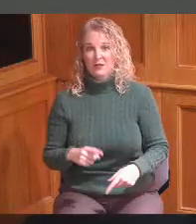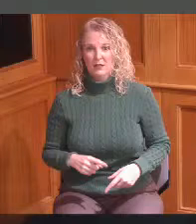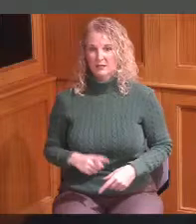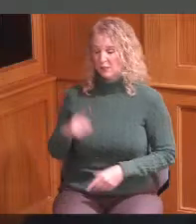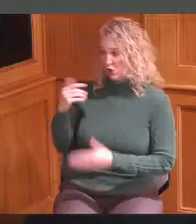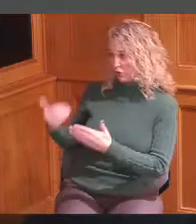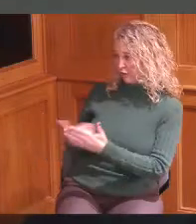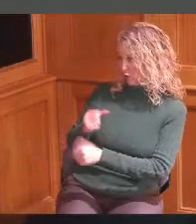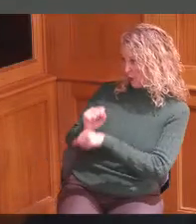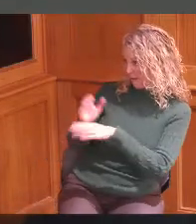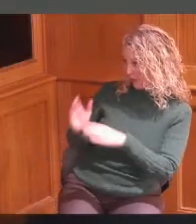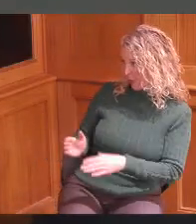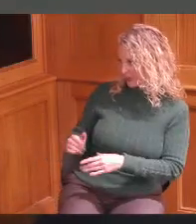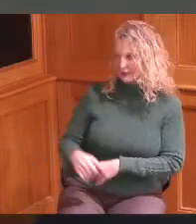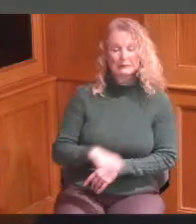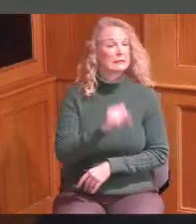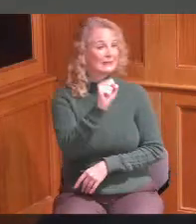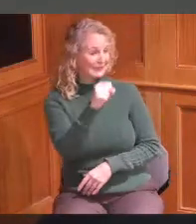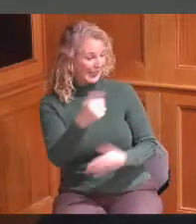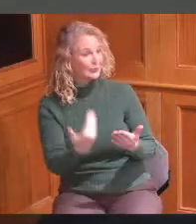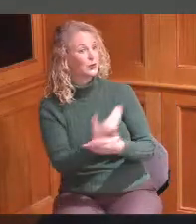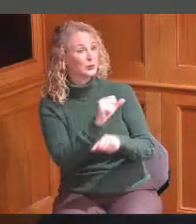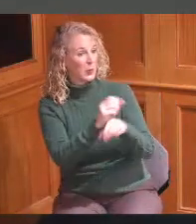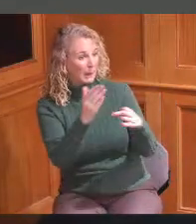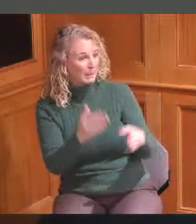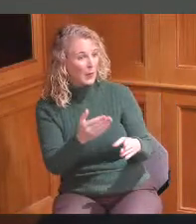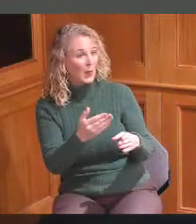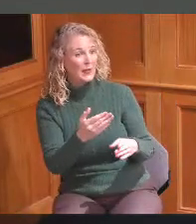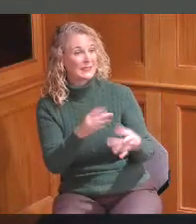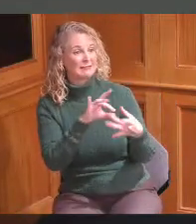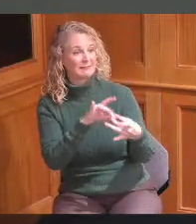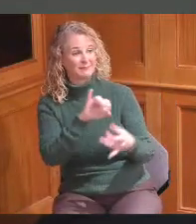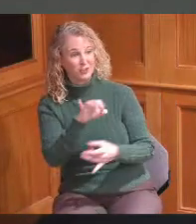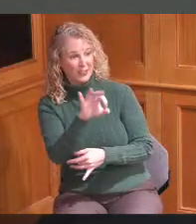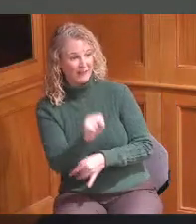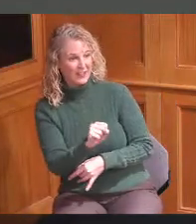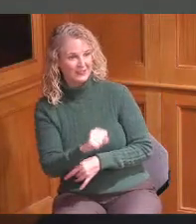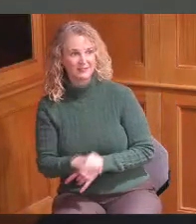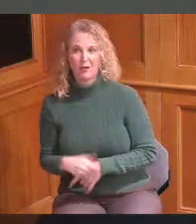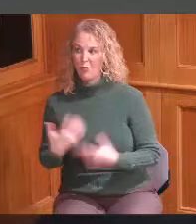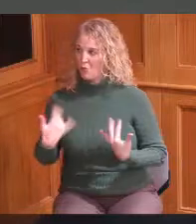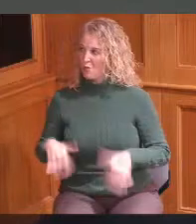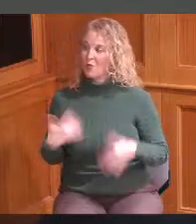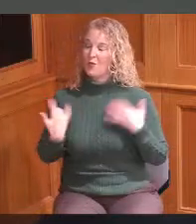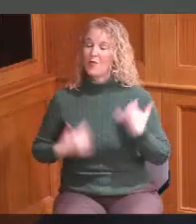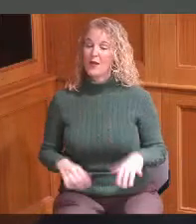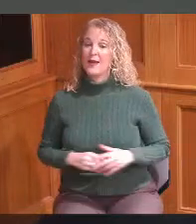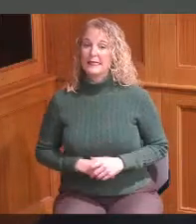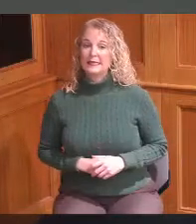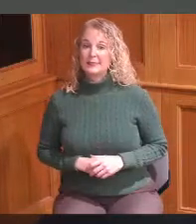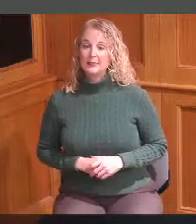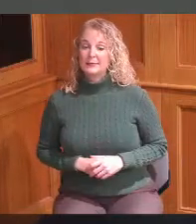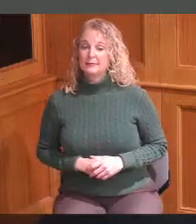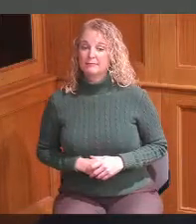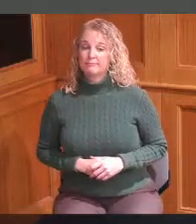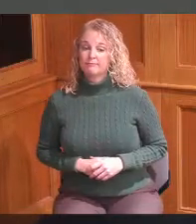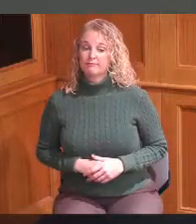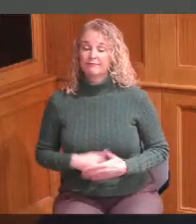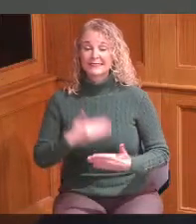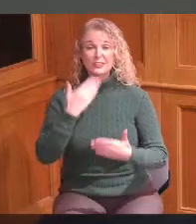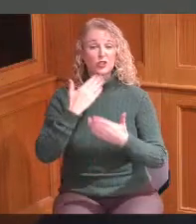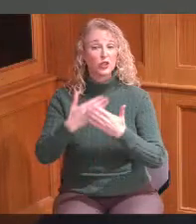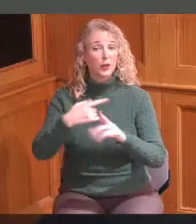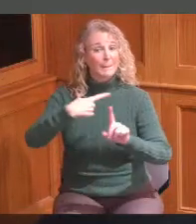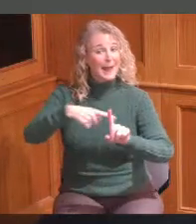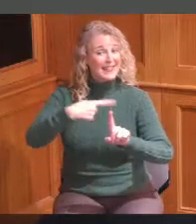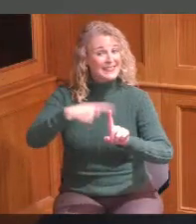new employees? Of new employees coming into JFS, yes. Great. So, and also just as another good news